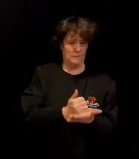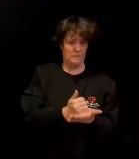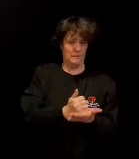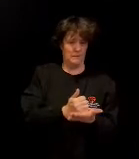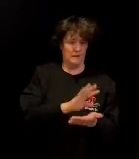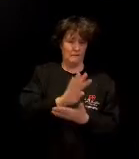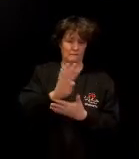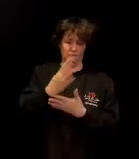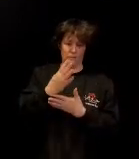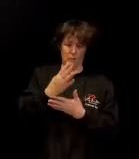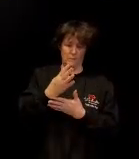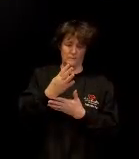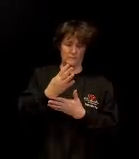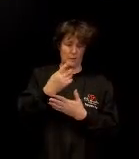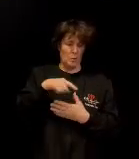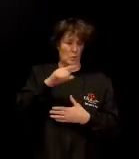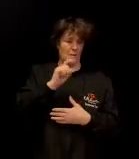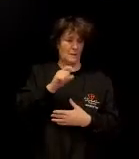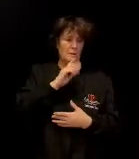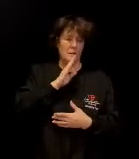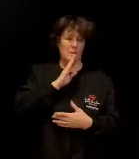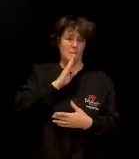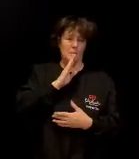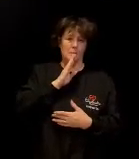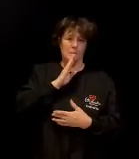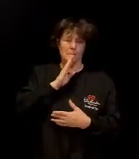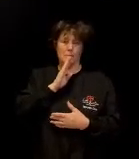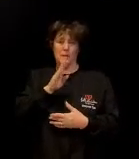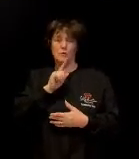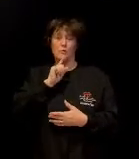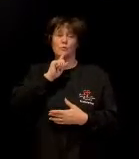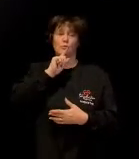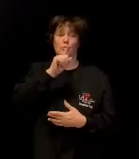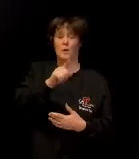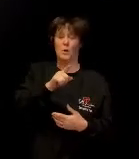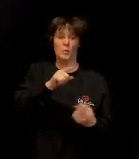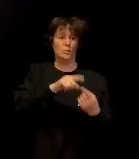Number four, we need to be real. Be real with people.